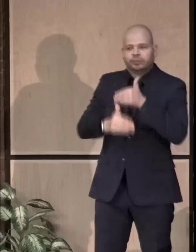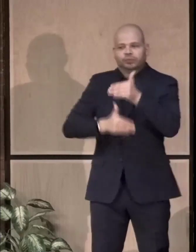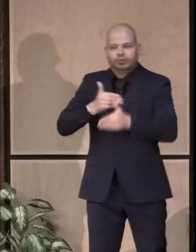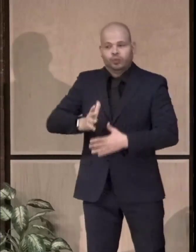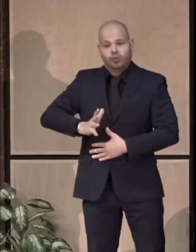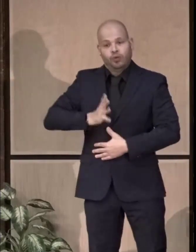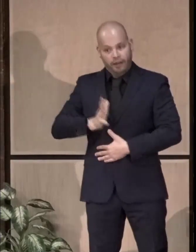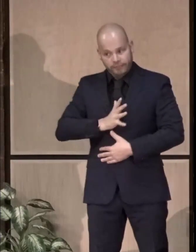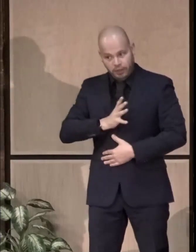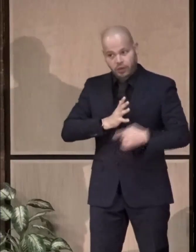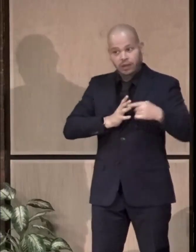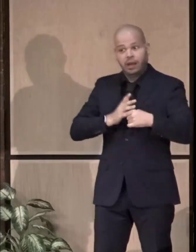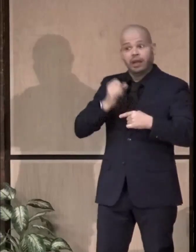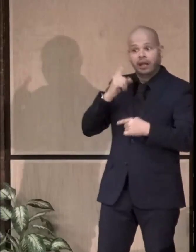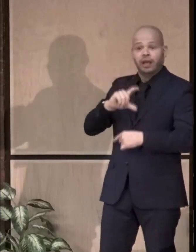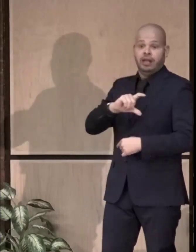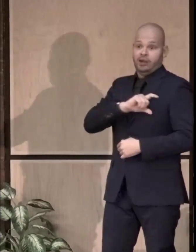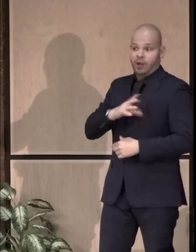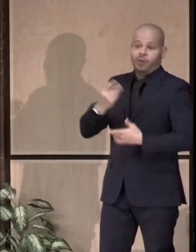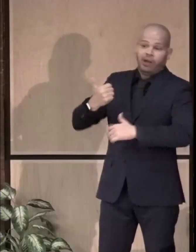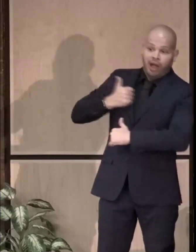Army commission.